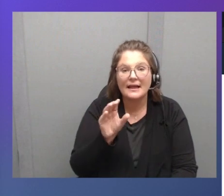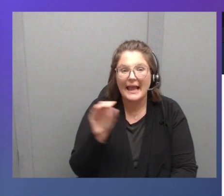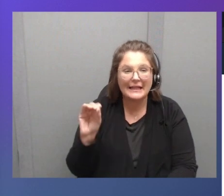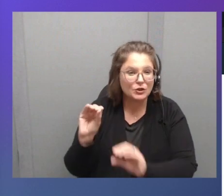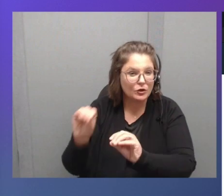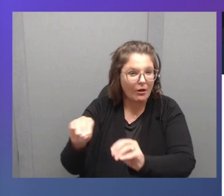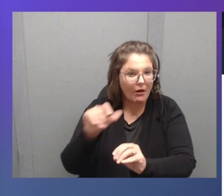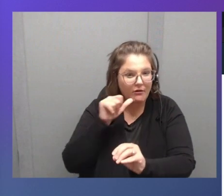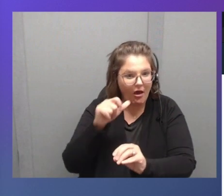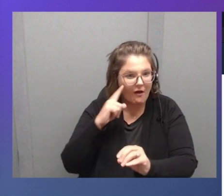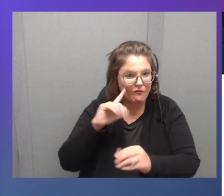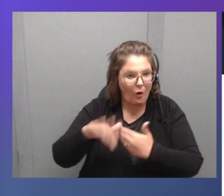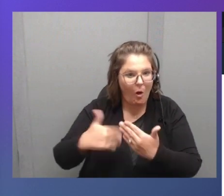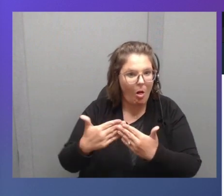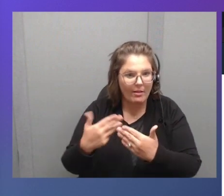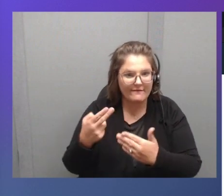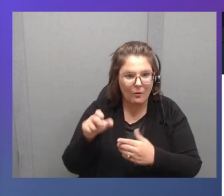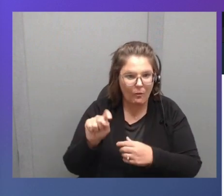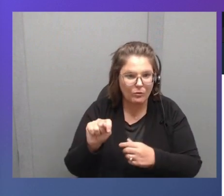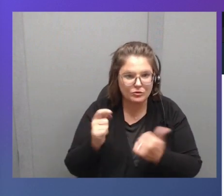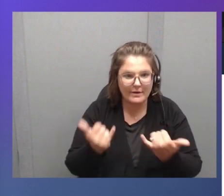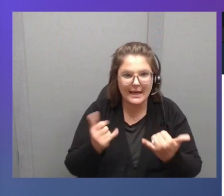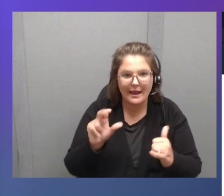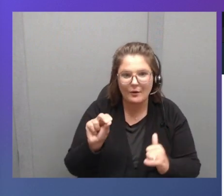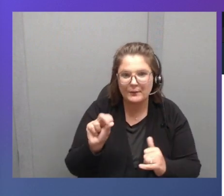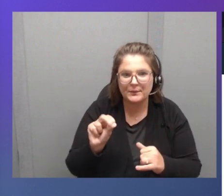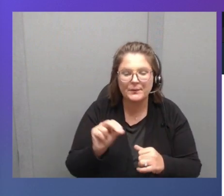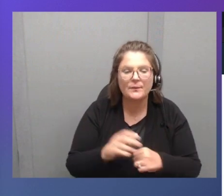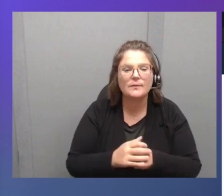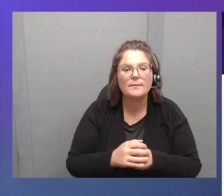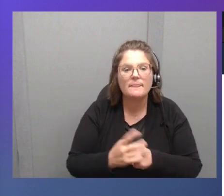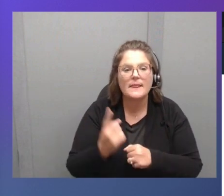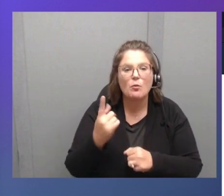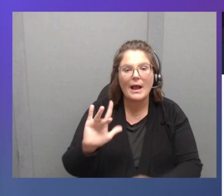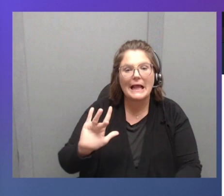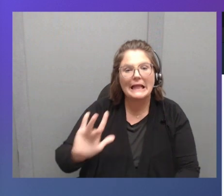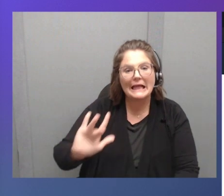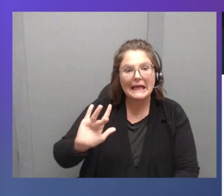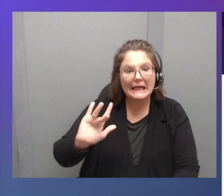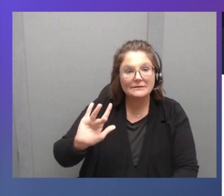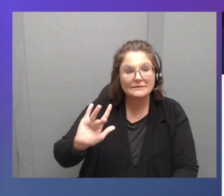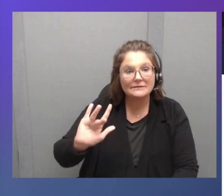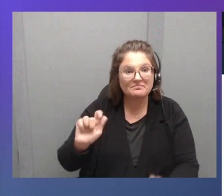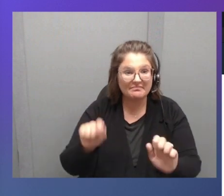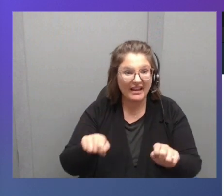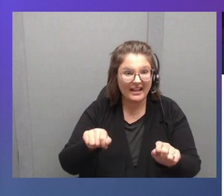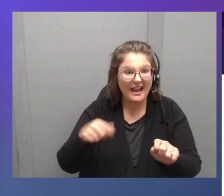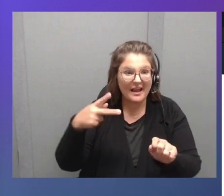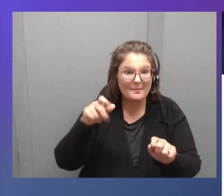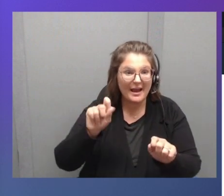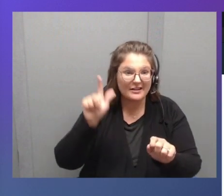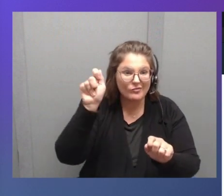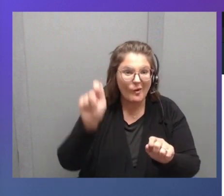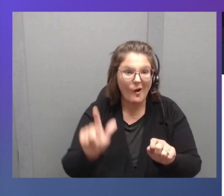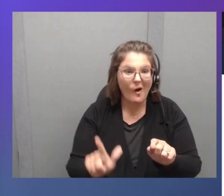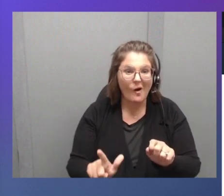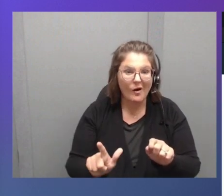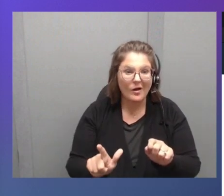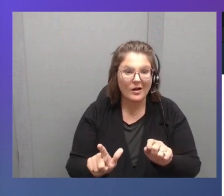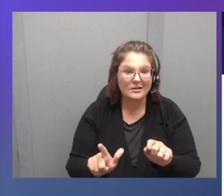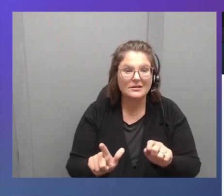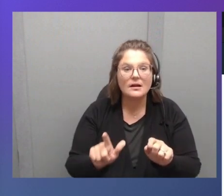all of my hosts at this time. Okay. With one click, I can go ahead and patch everything. A note here